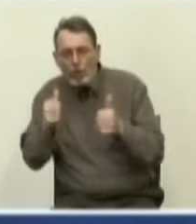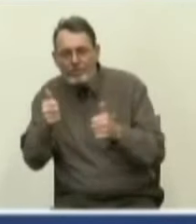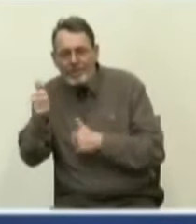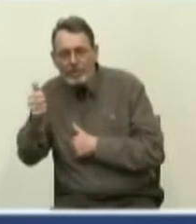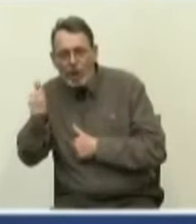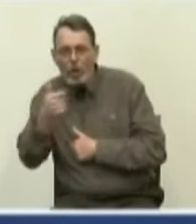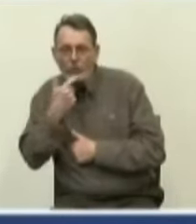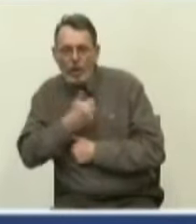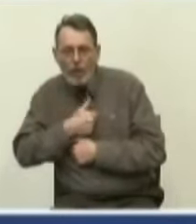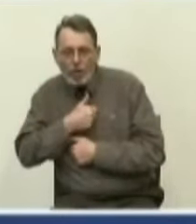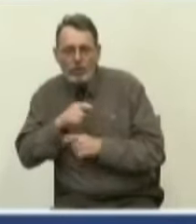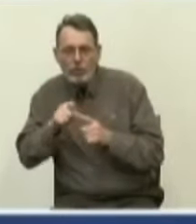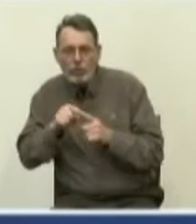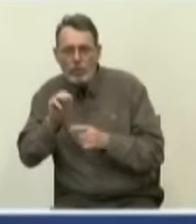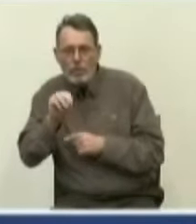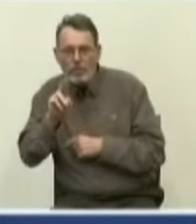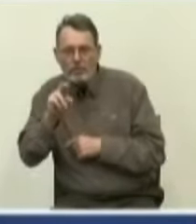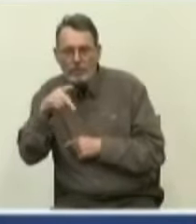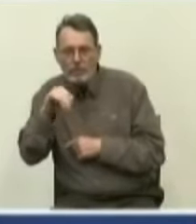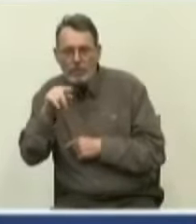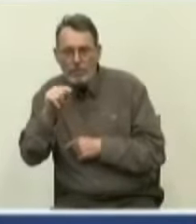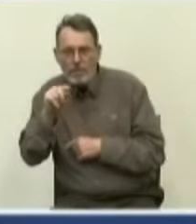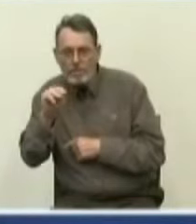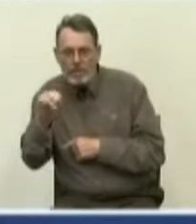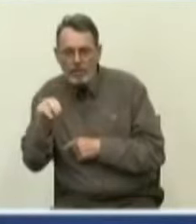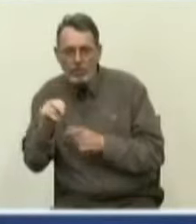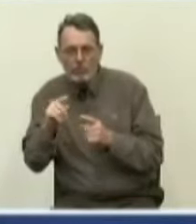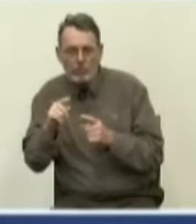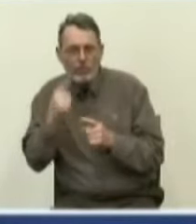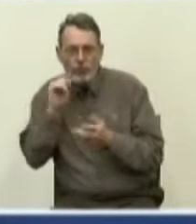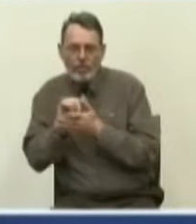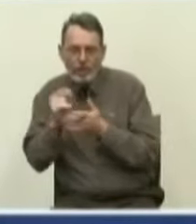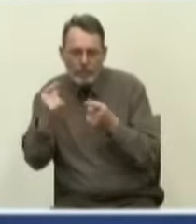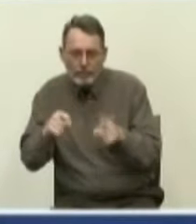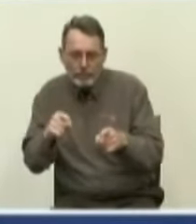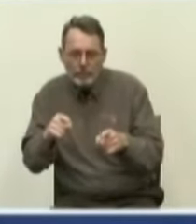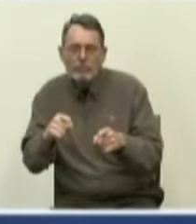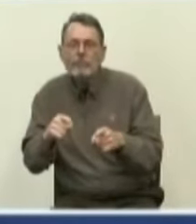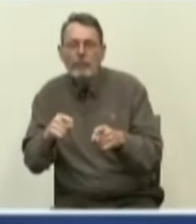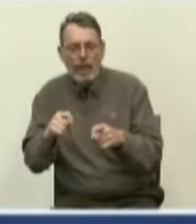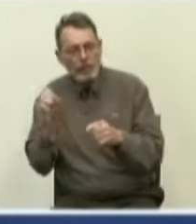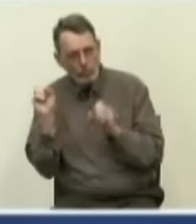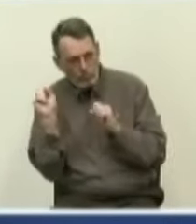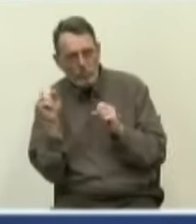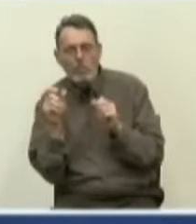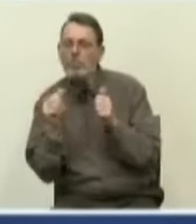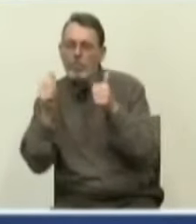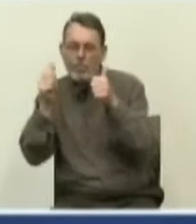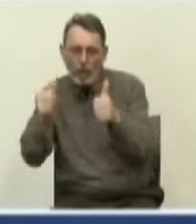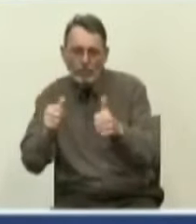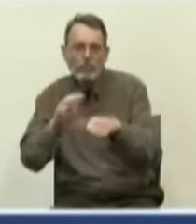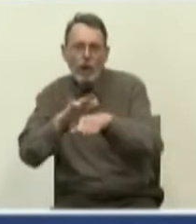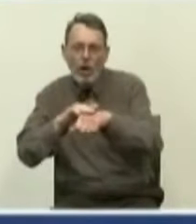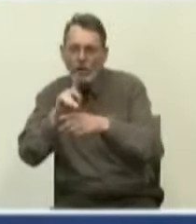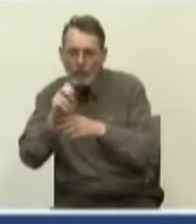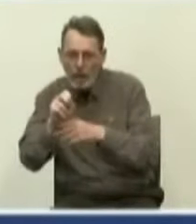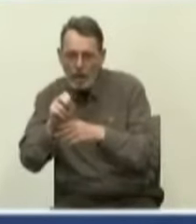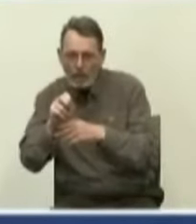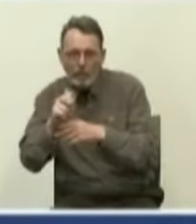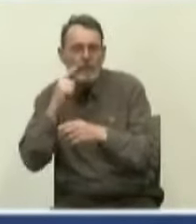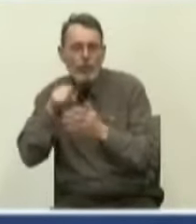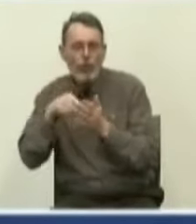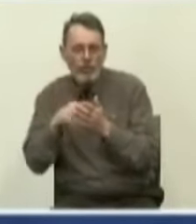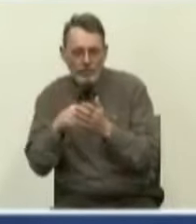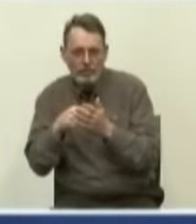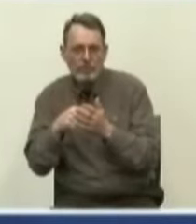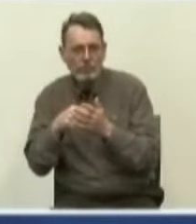Pittman for this incident as a part of the online content that is part of this officer-involved shooting